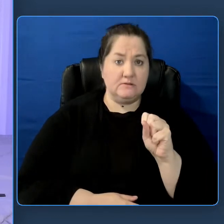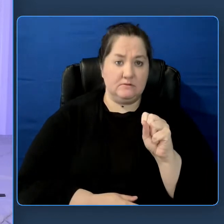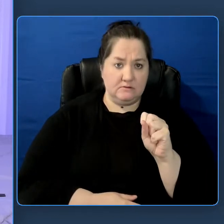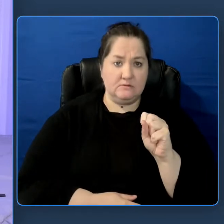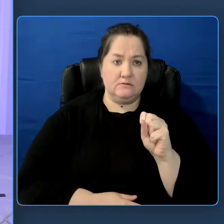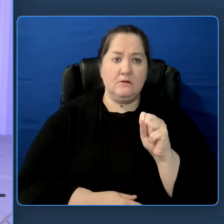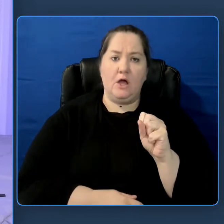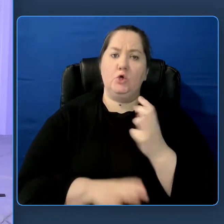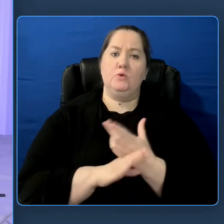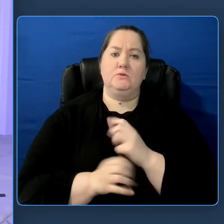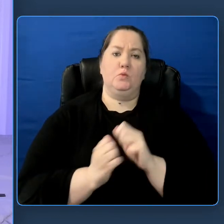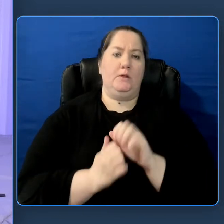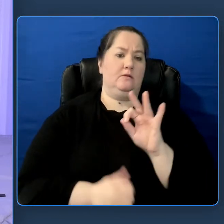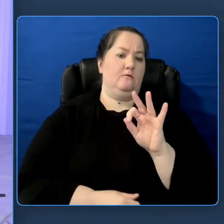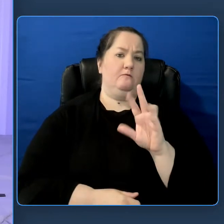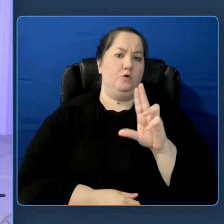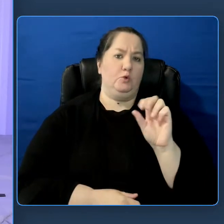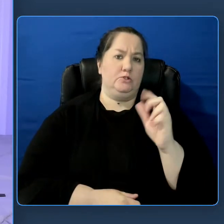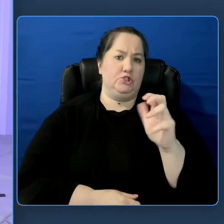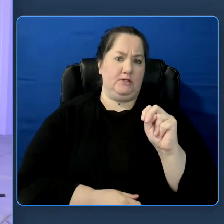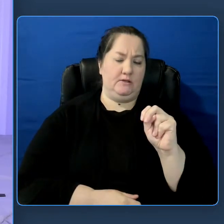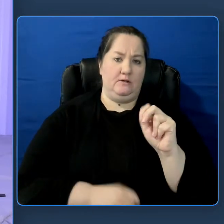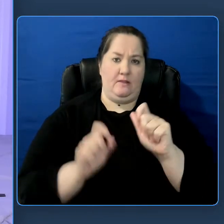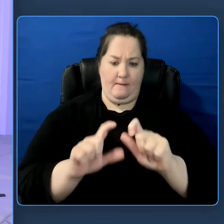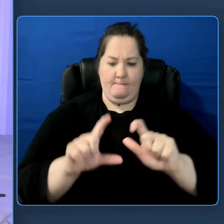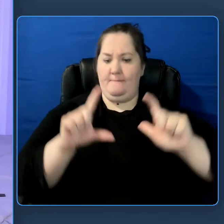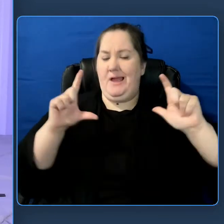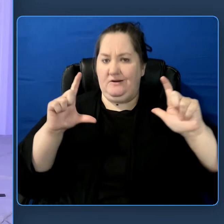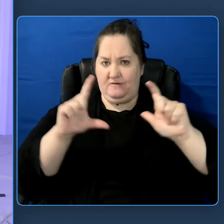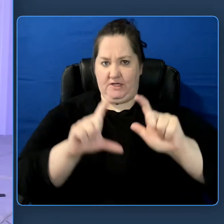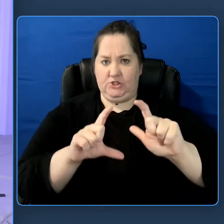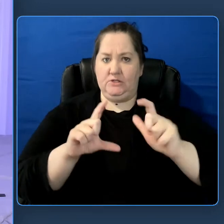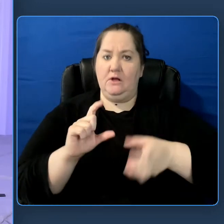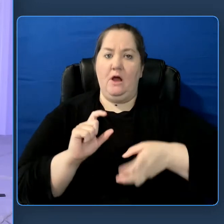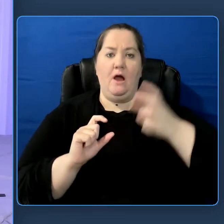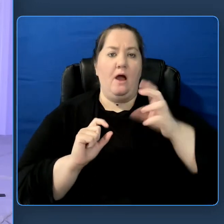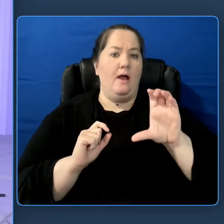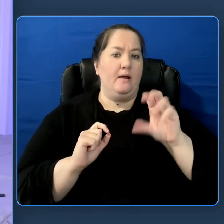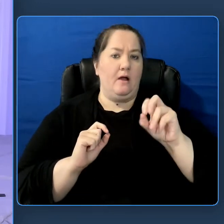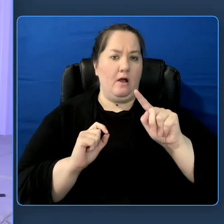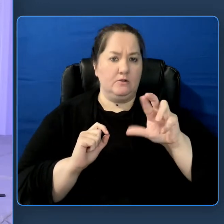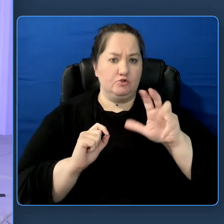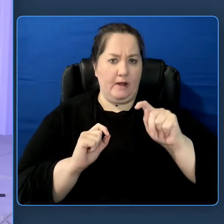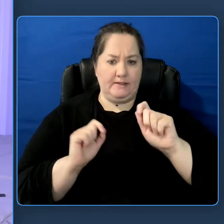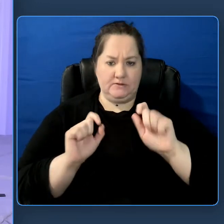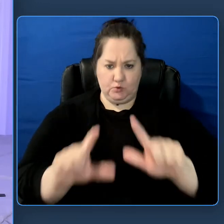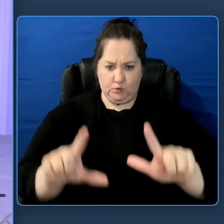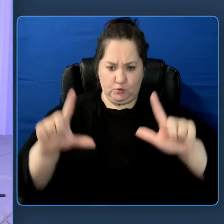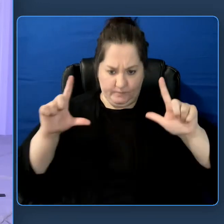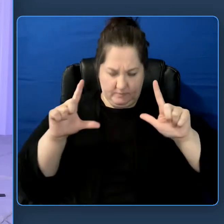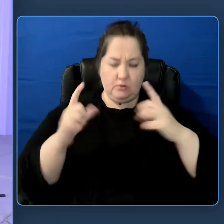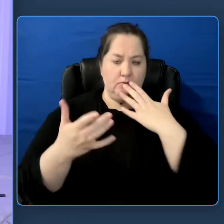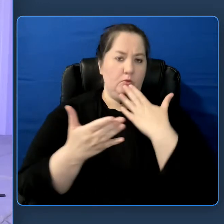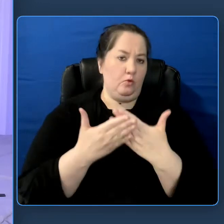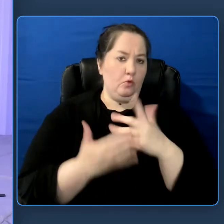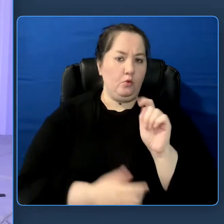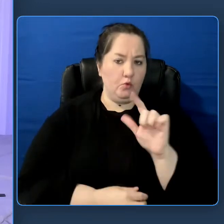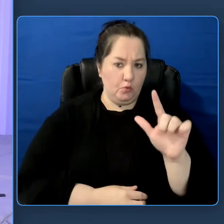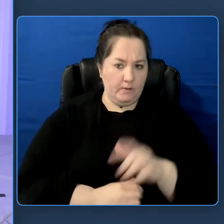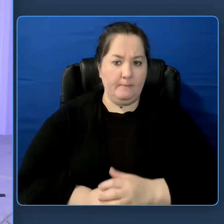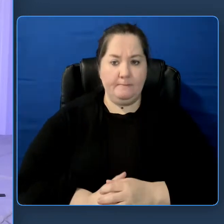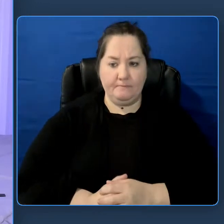with the Fusion. So magnification, high contrast, and zooming in definitely is our good tool.